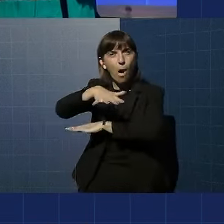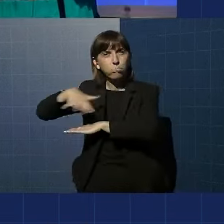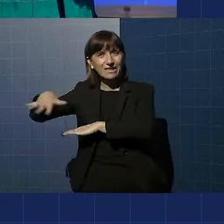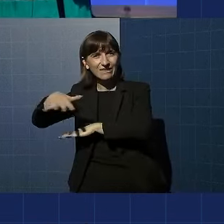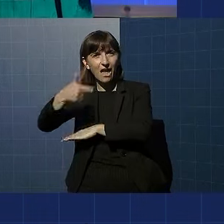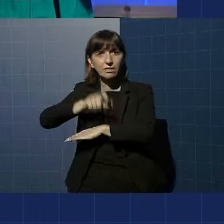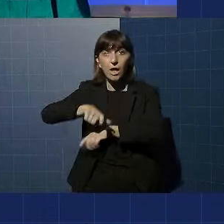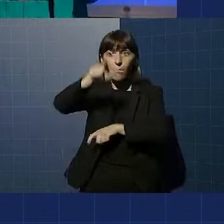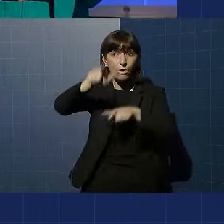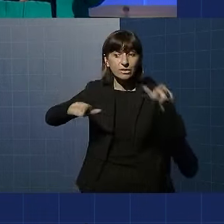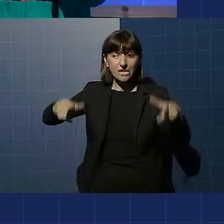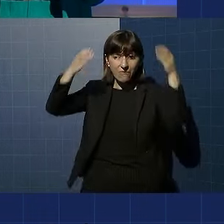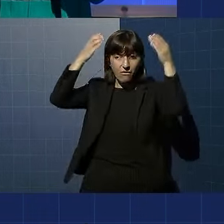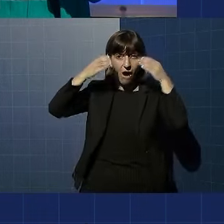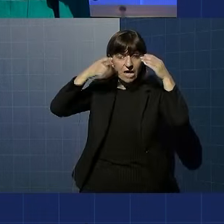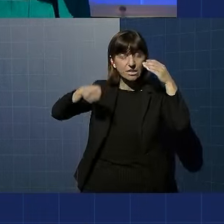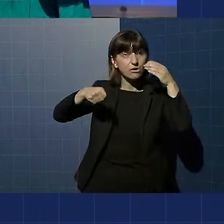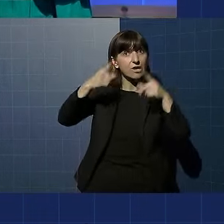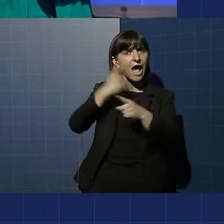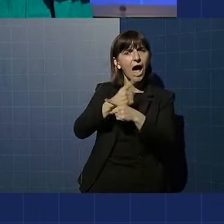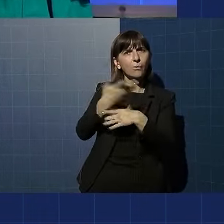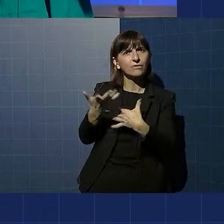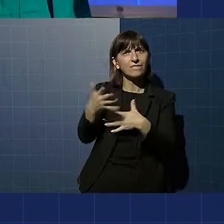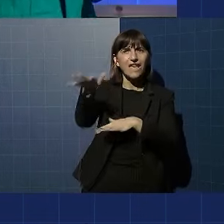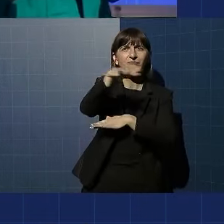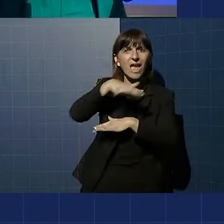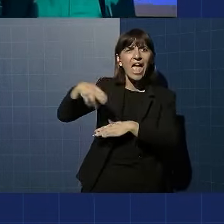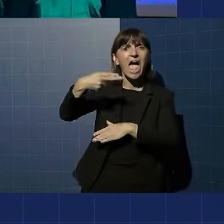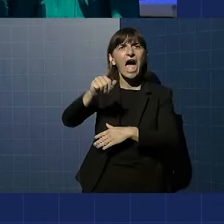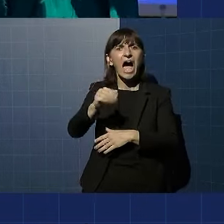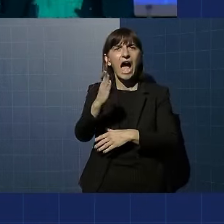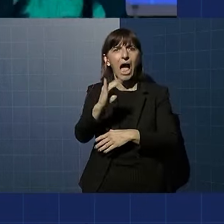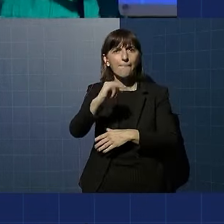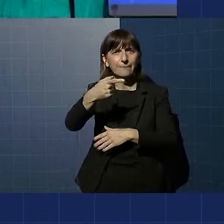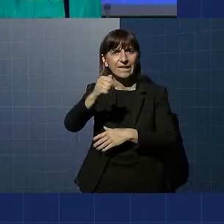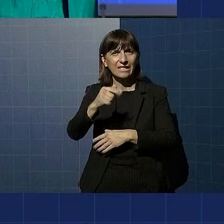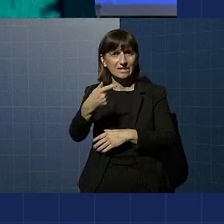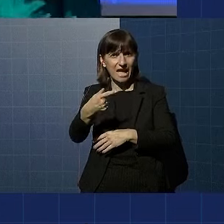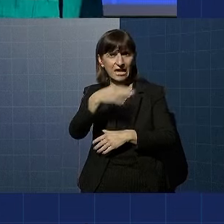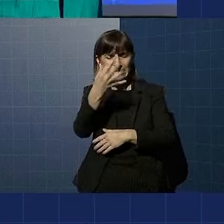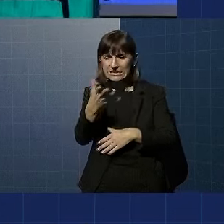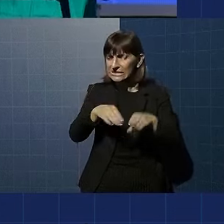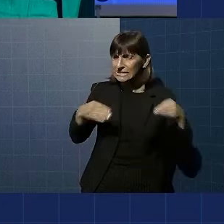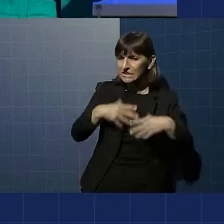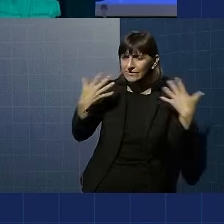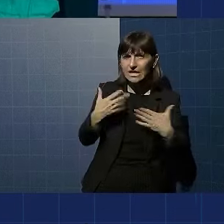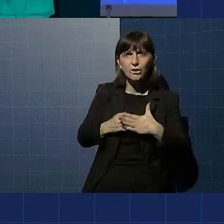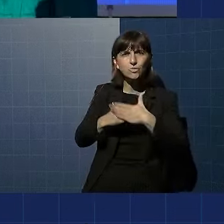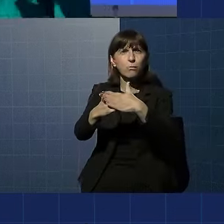look into life support systems. We look into recycling systems. But we also look into